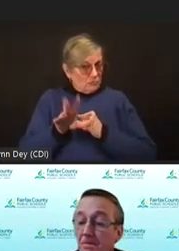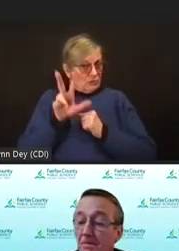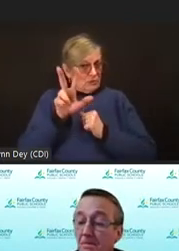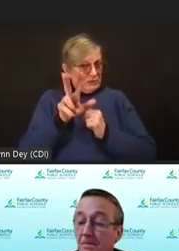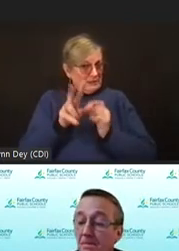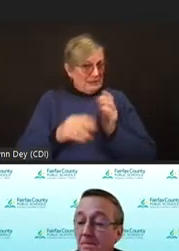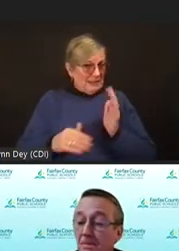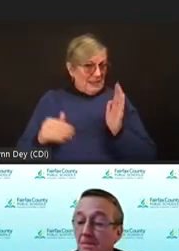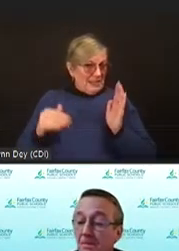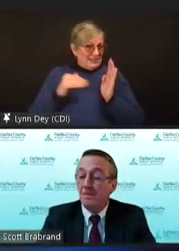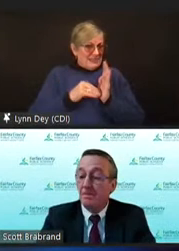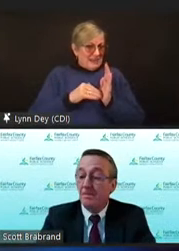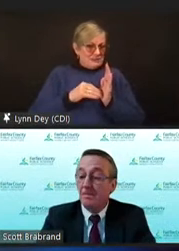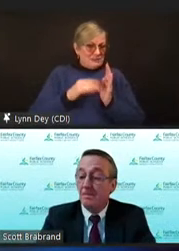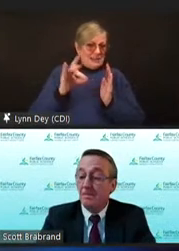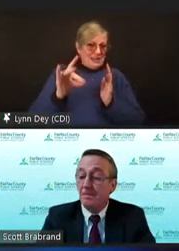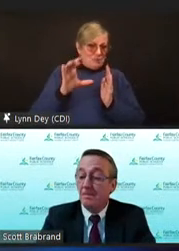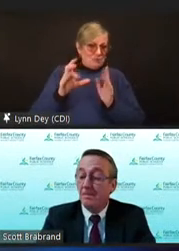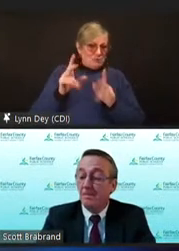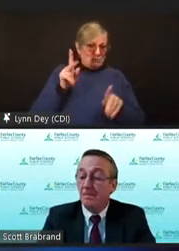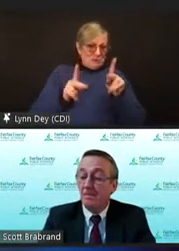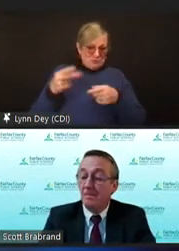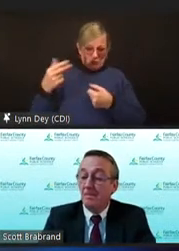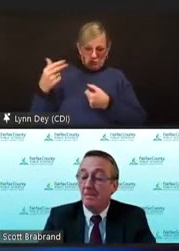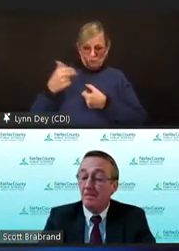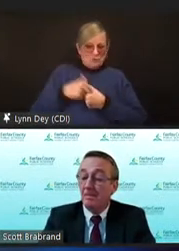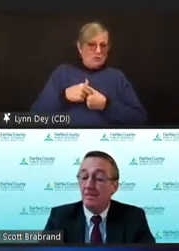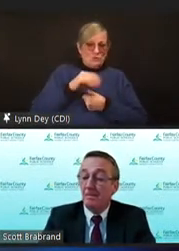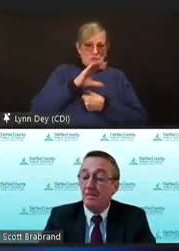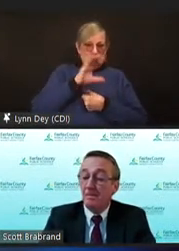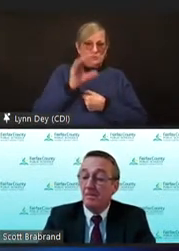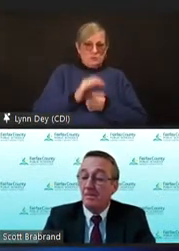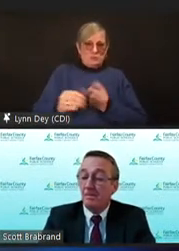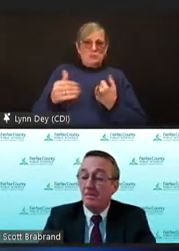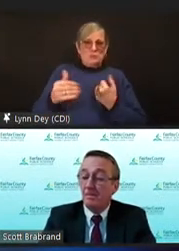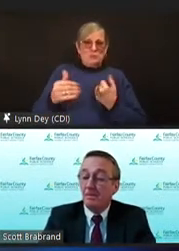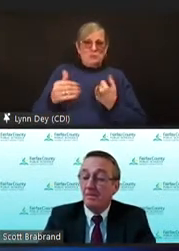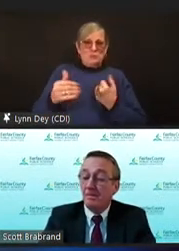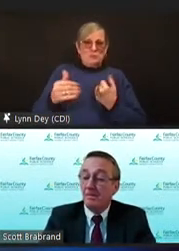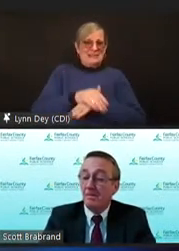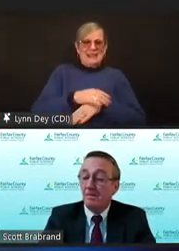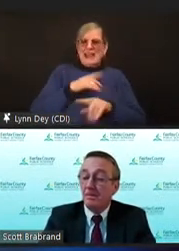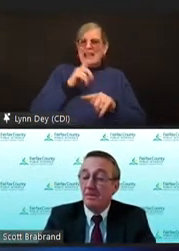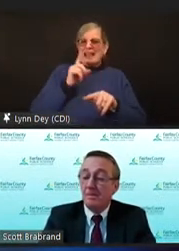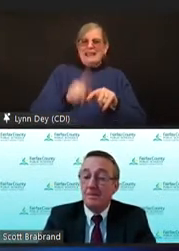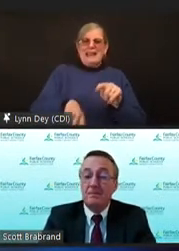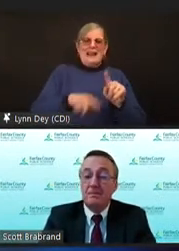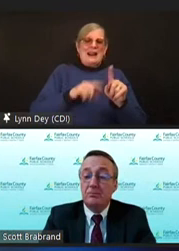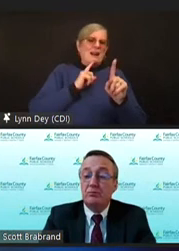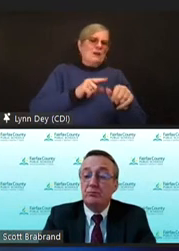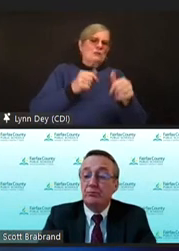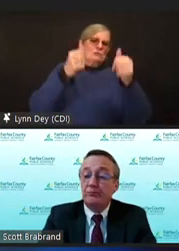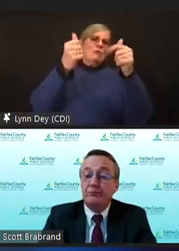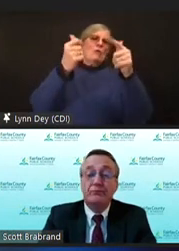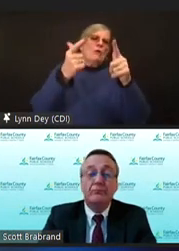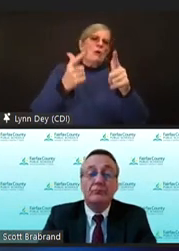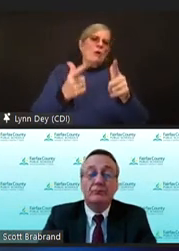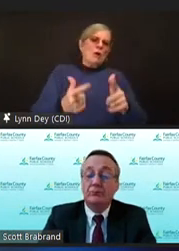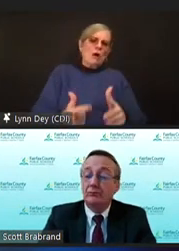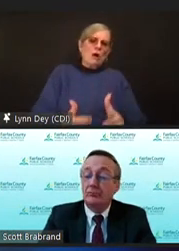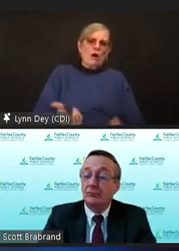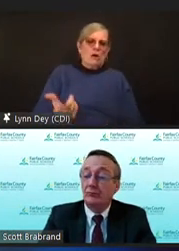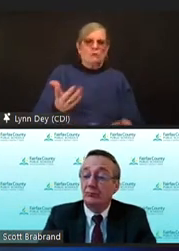3,800 people on with us right now. So we are not going to be able to get to everyone, but we do want to hear from as many of you